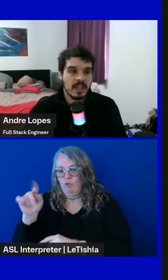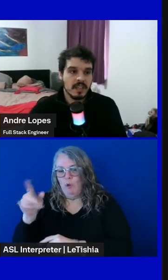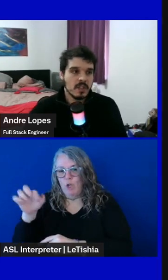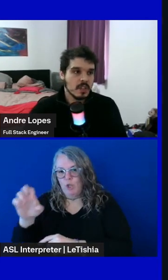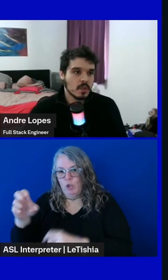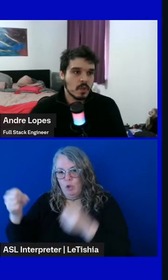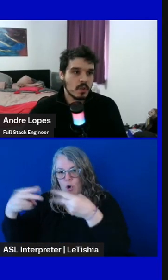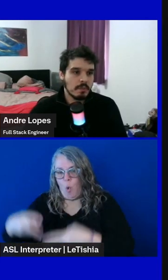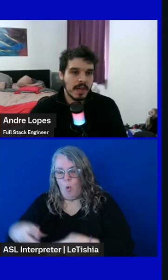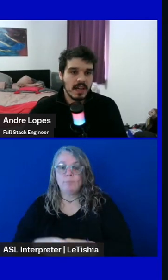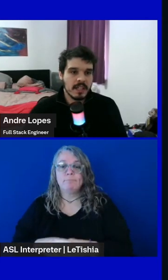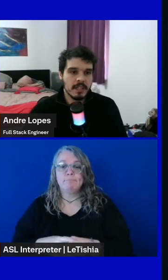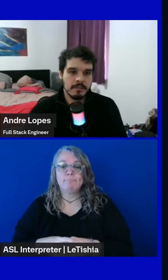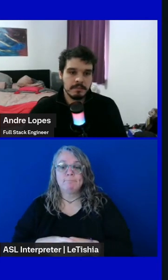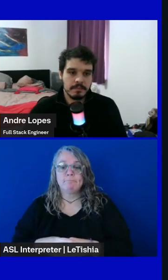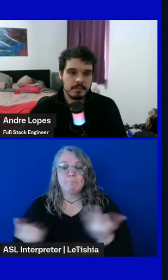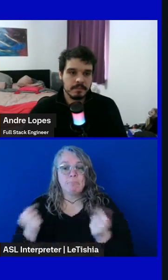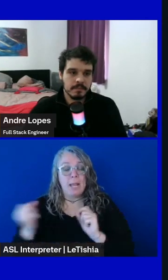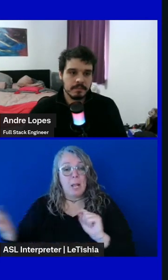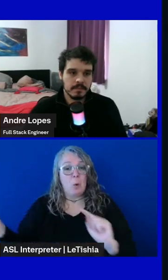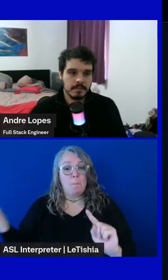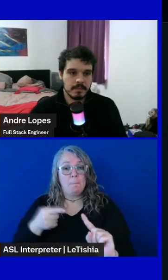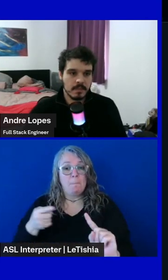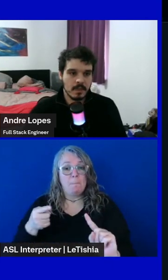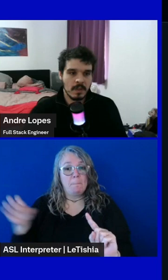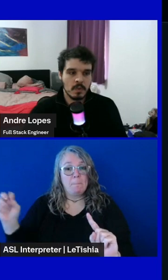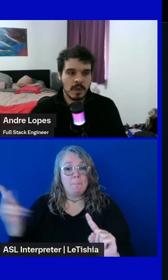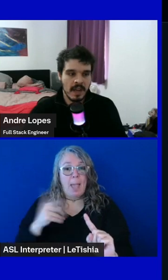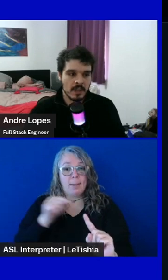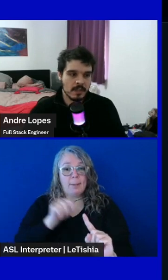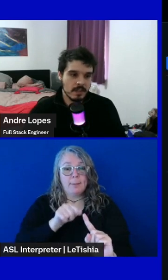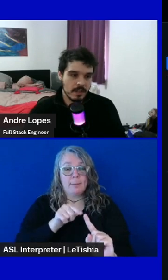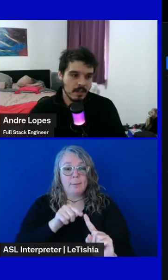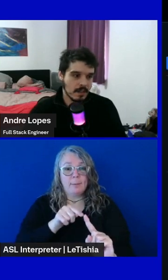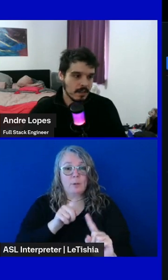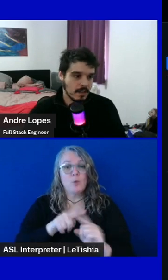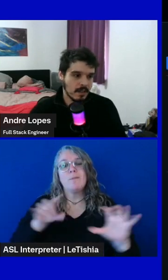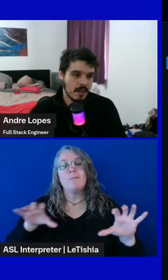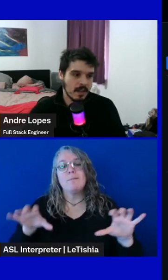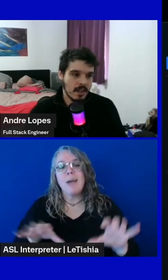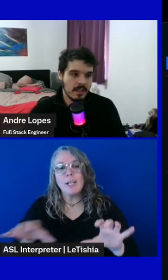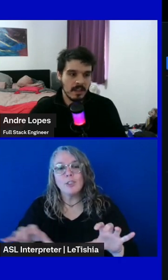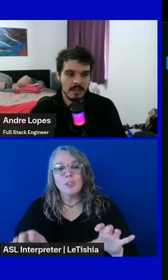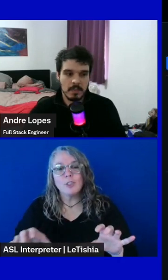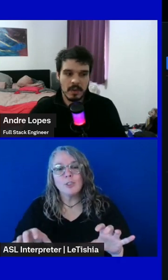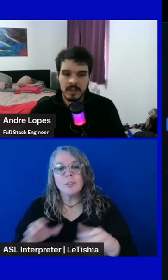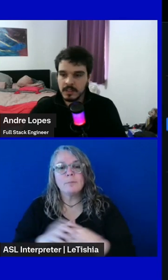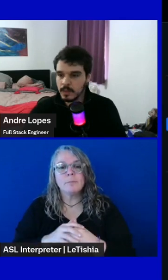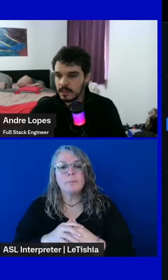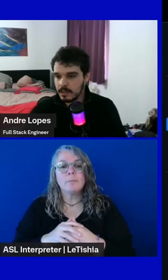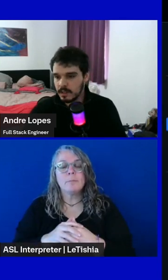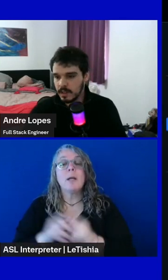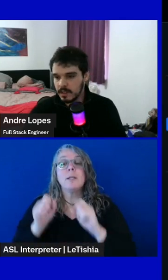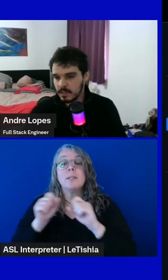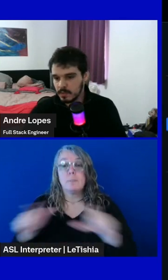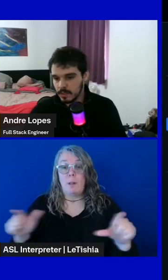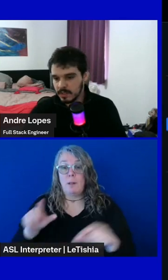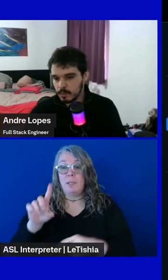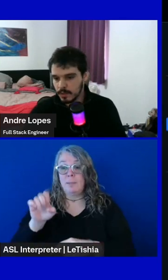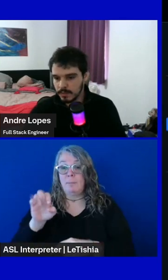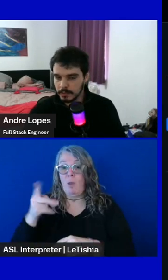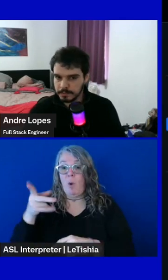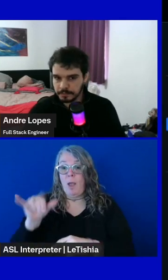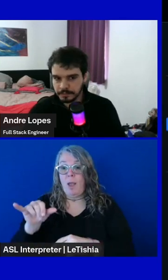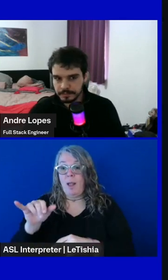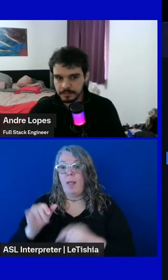So I can just go back here to Actions and then deploy this one here and just run